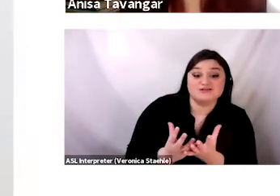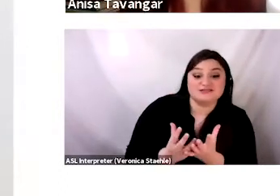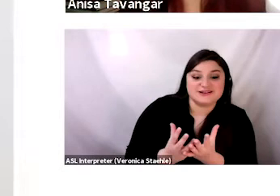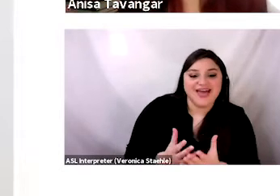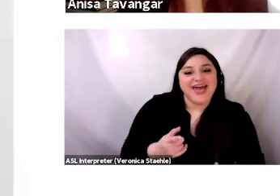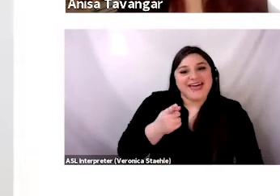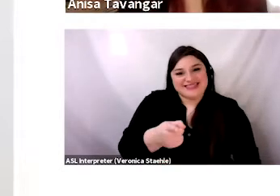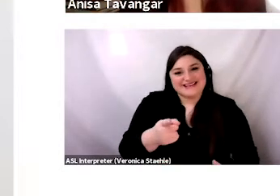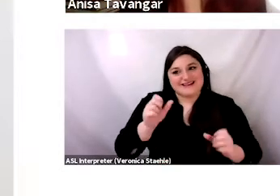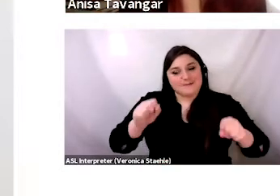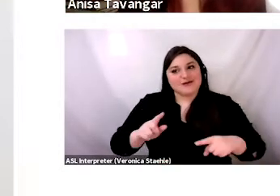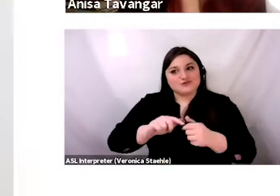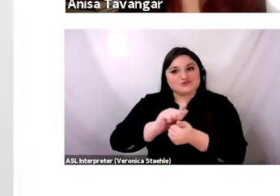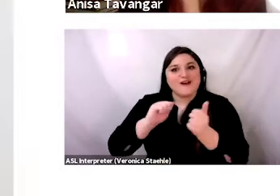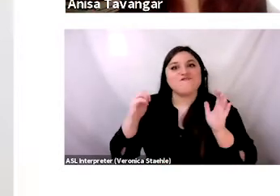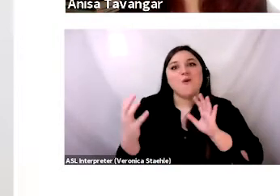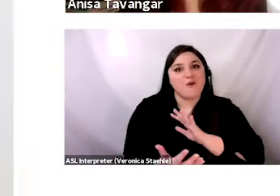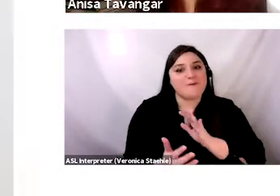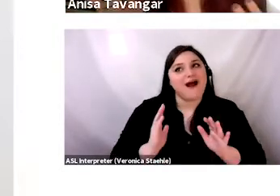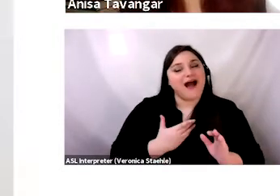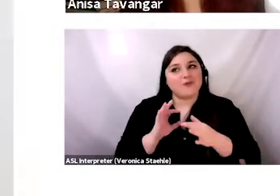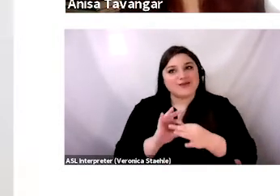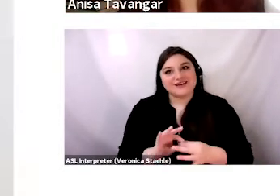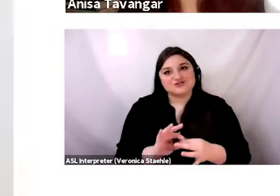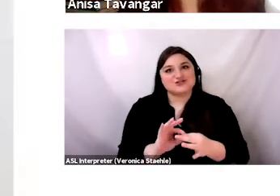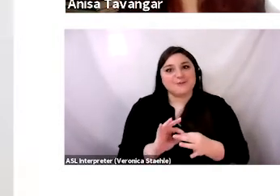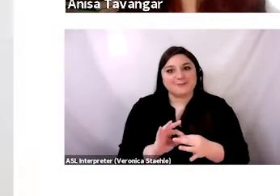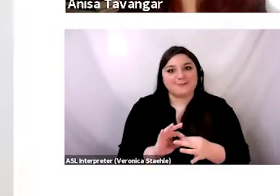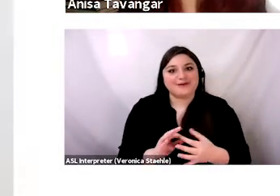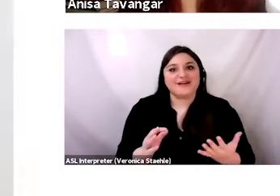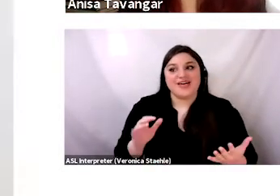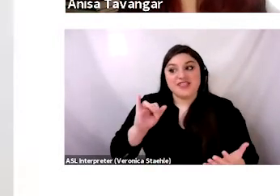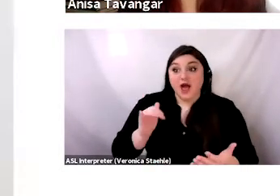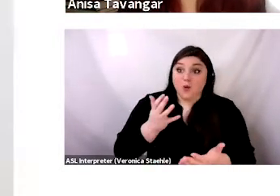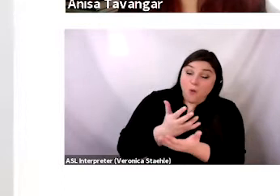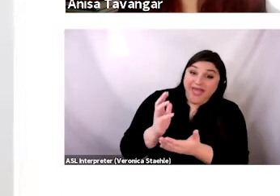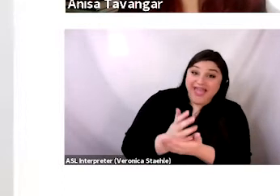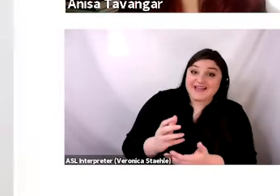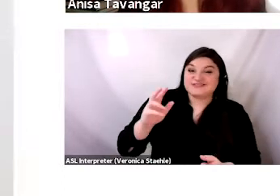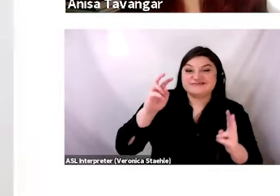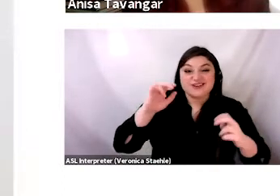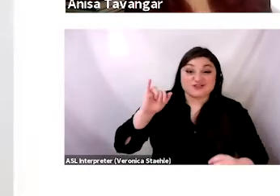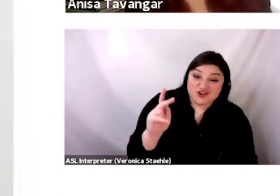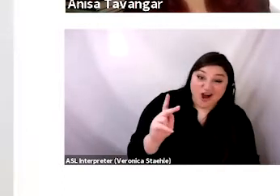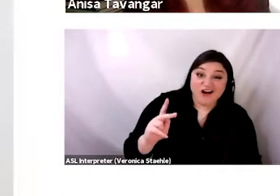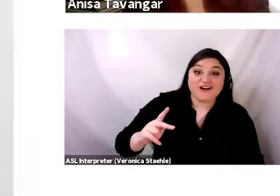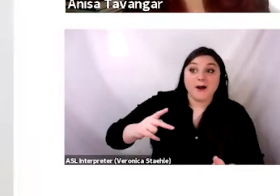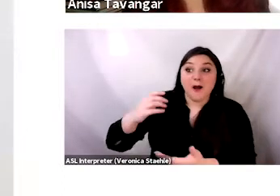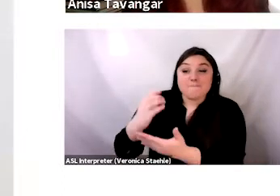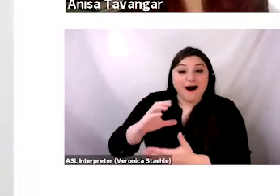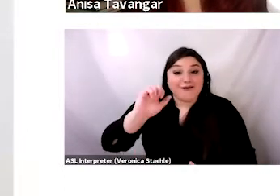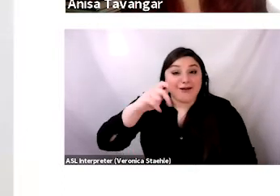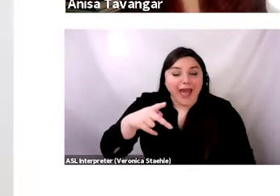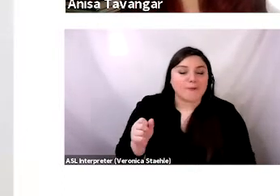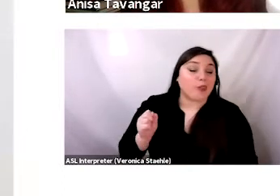our own eyes, and transform our relationship to consumption and to beauty and